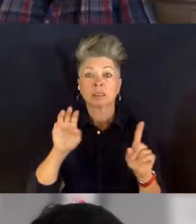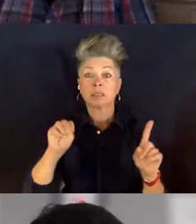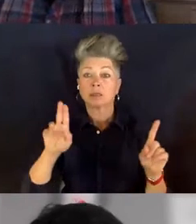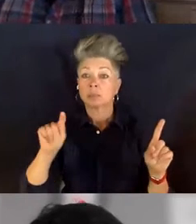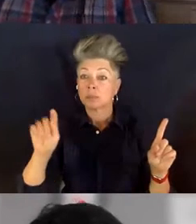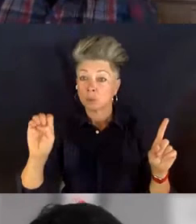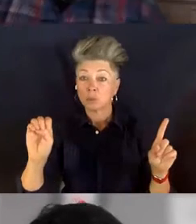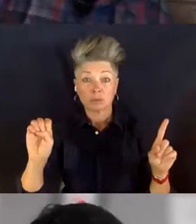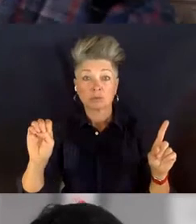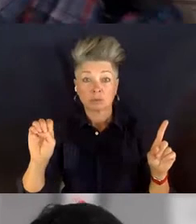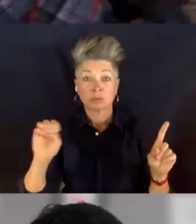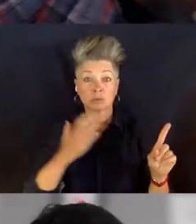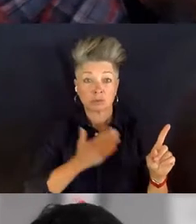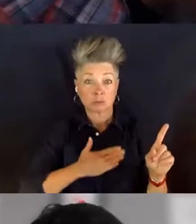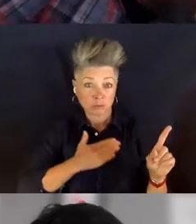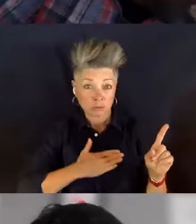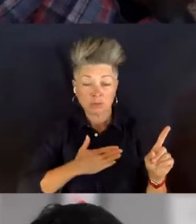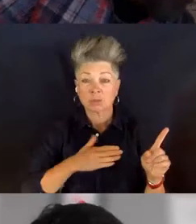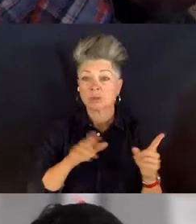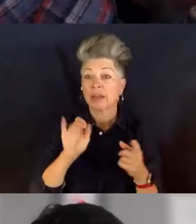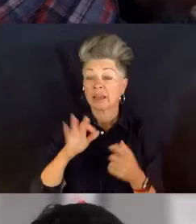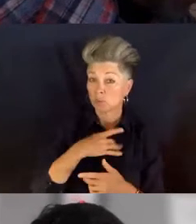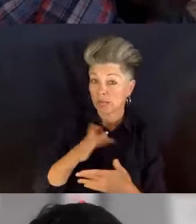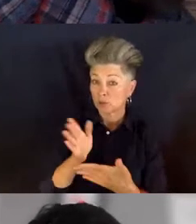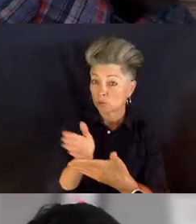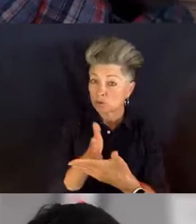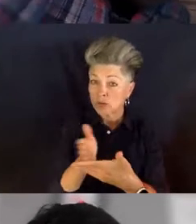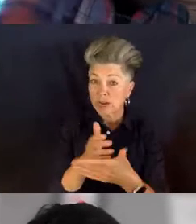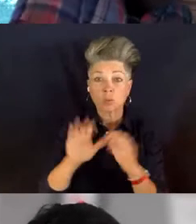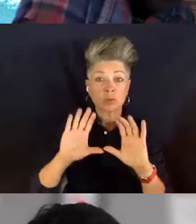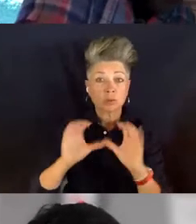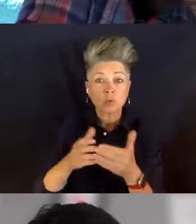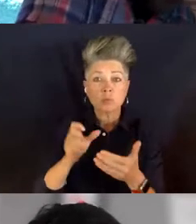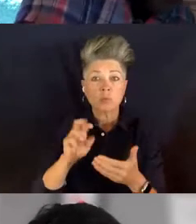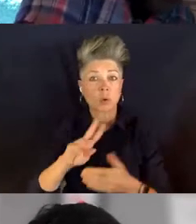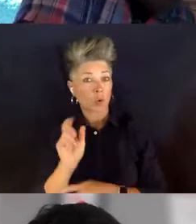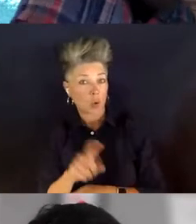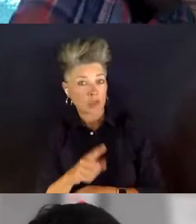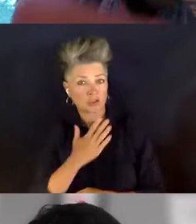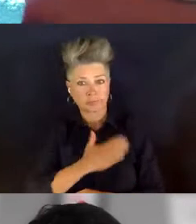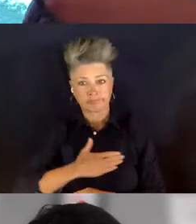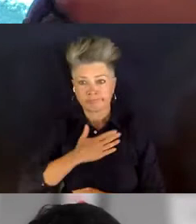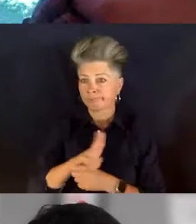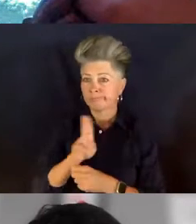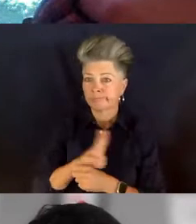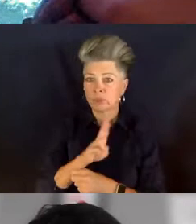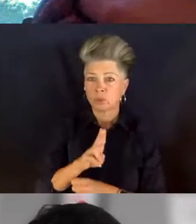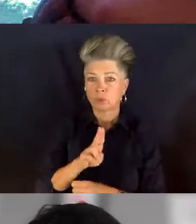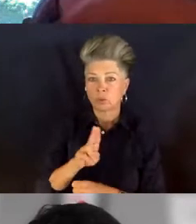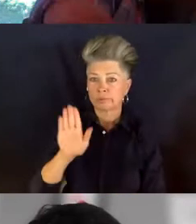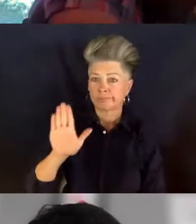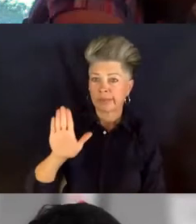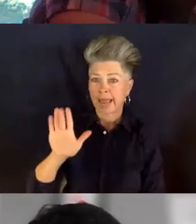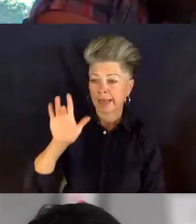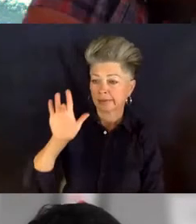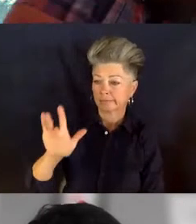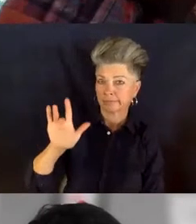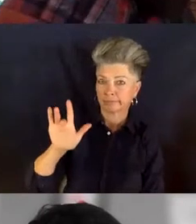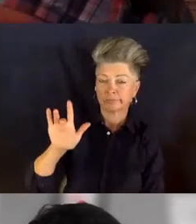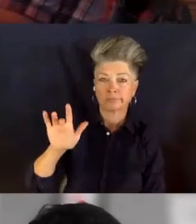keep yourselves muted. But if you'd like to share with the group or if you have a question, please use the raise your hand function or type